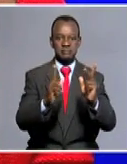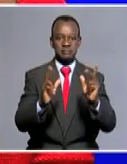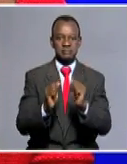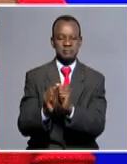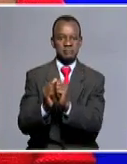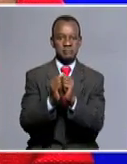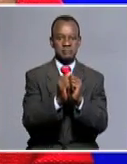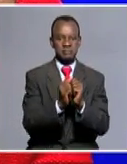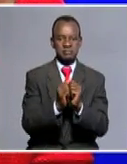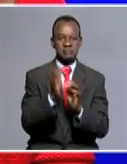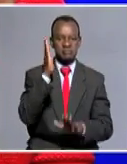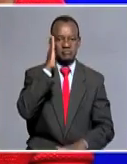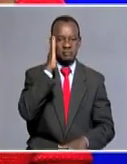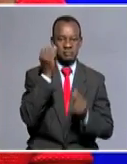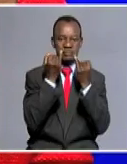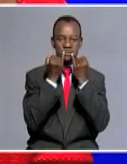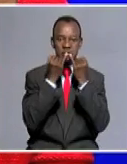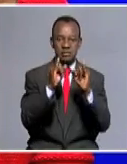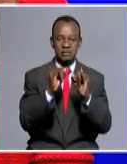for instance, you will have one